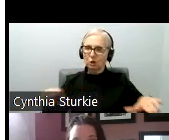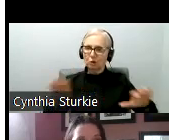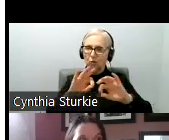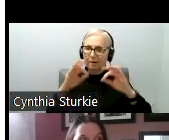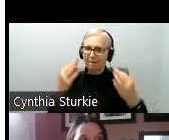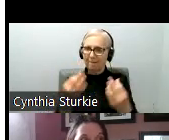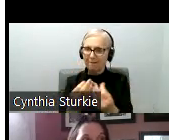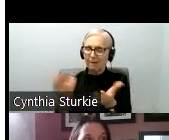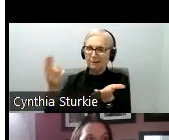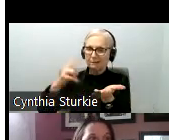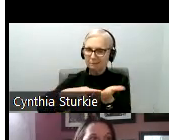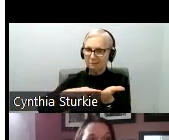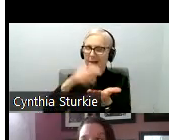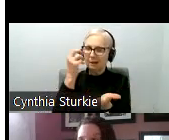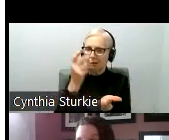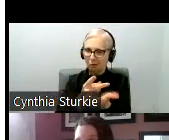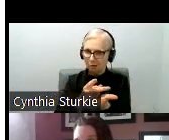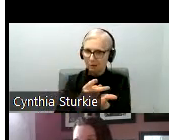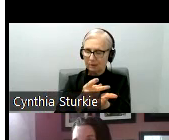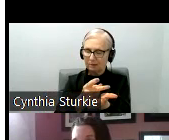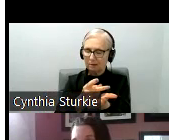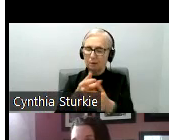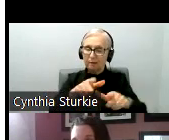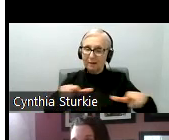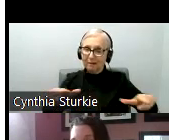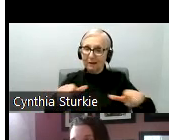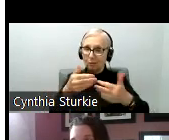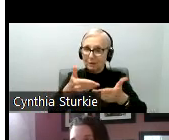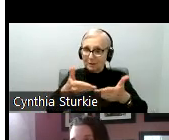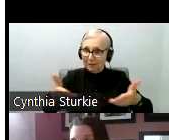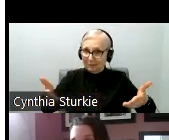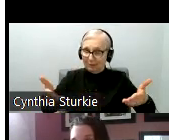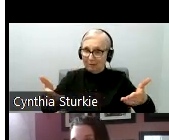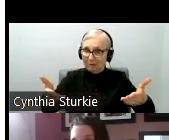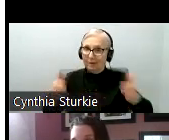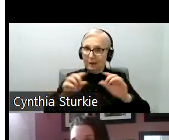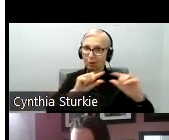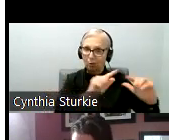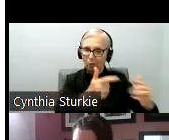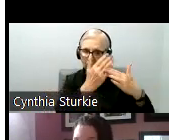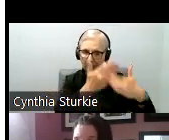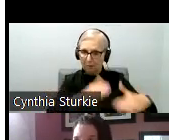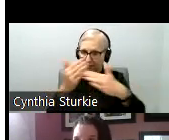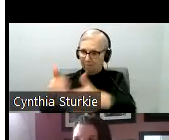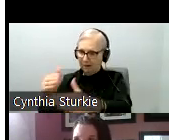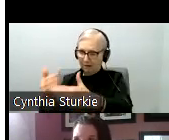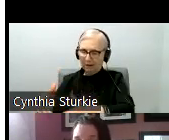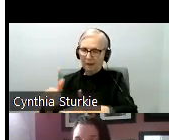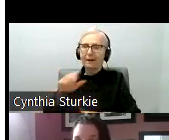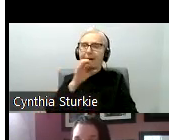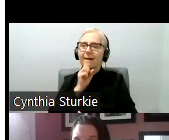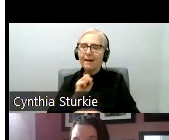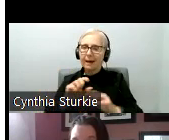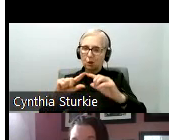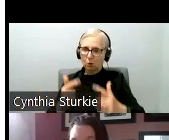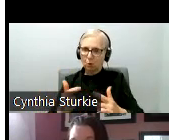endorsement. Now, we do have language in here about making sure that groups are divided appropriately. So ages